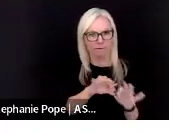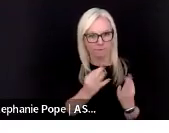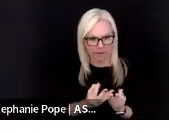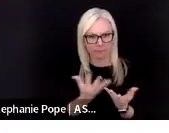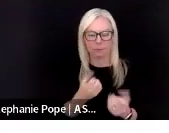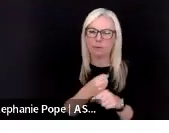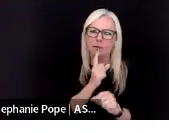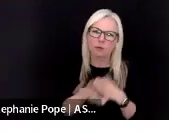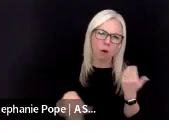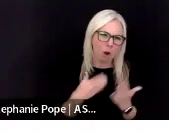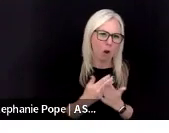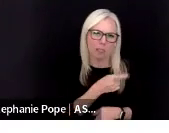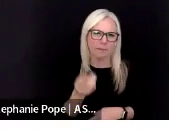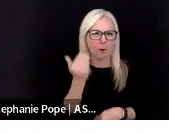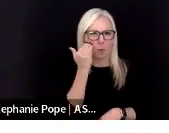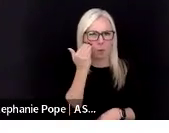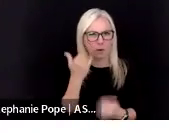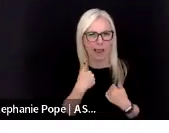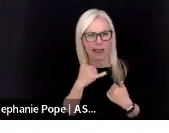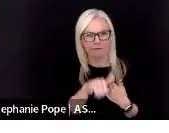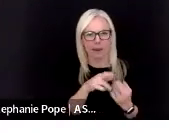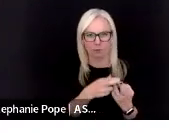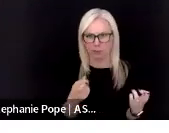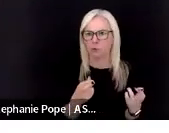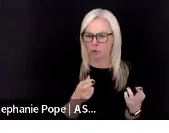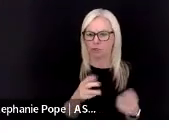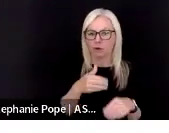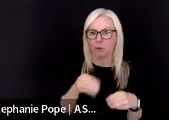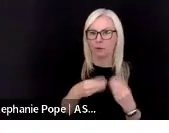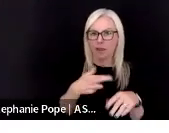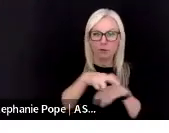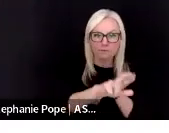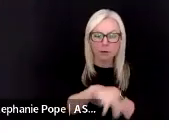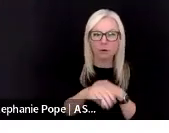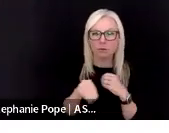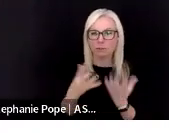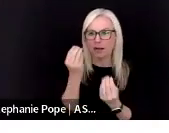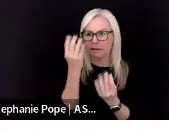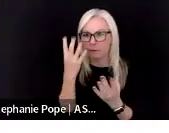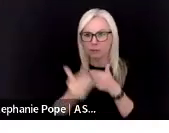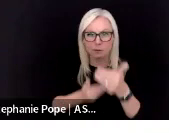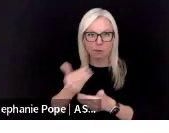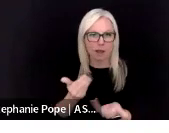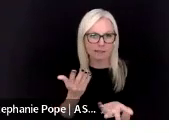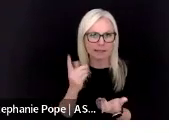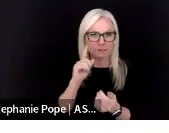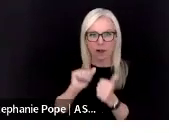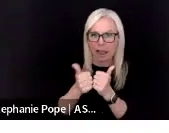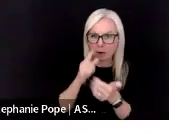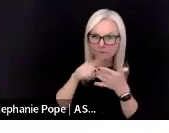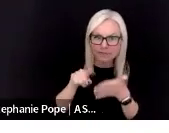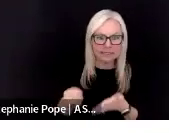sure that all families are aware of those resources. They can provide referrals, they can provide information on the process of an investigation, and